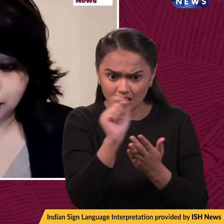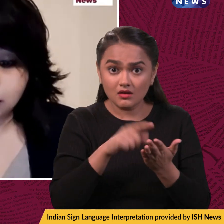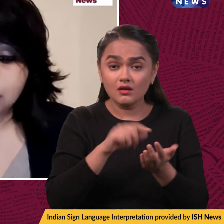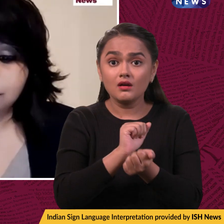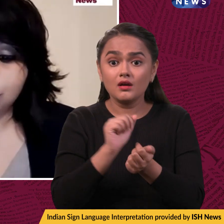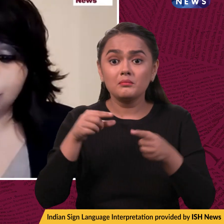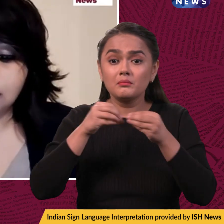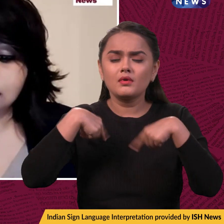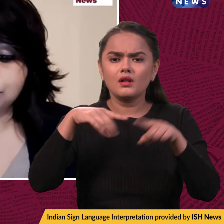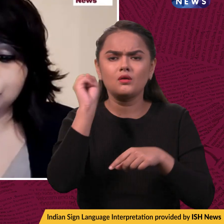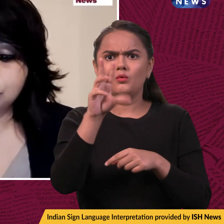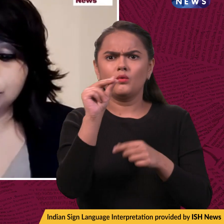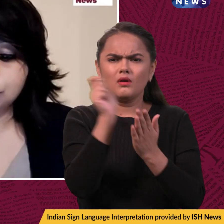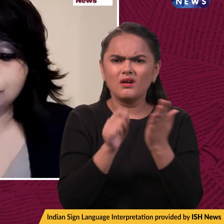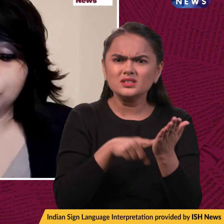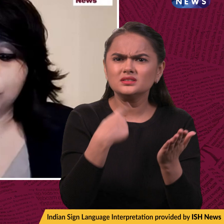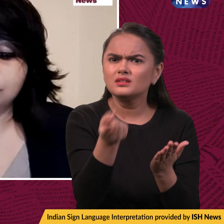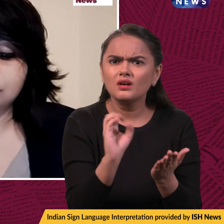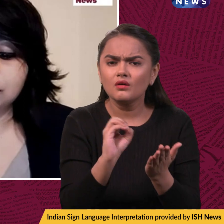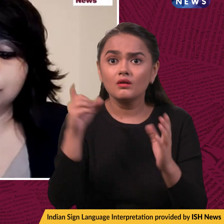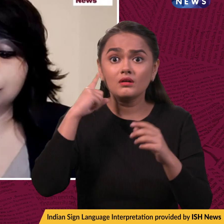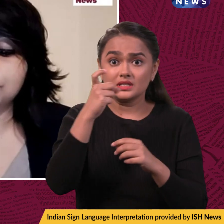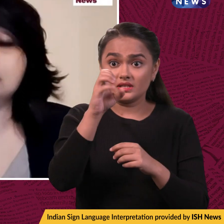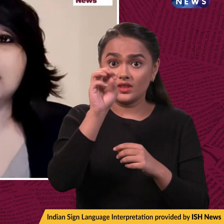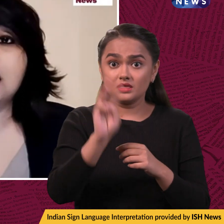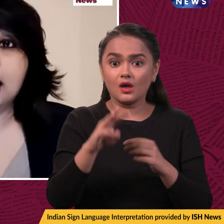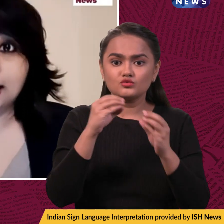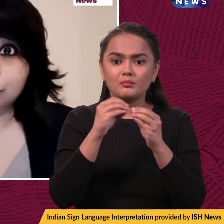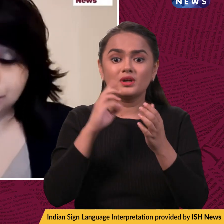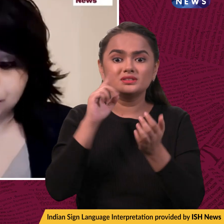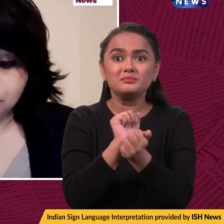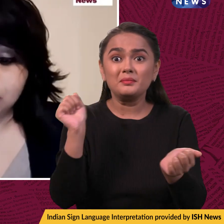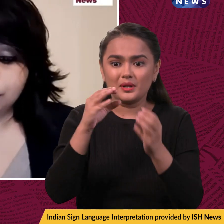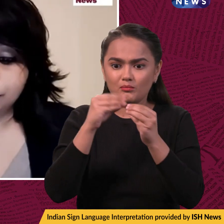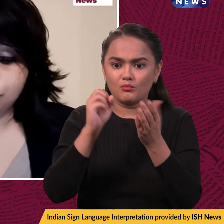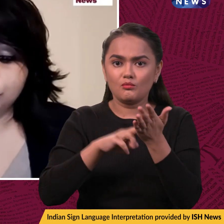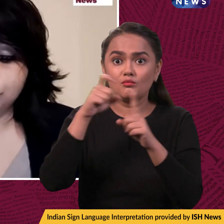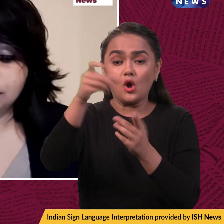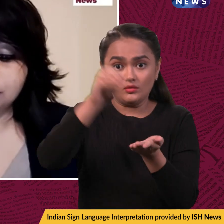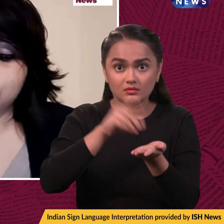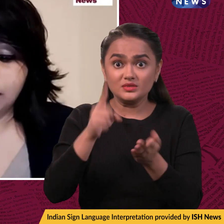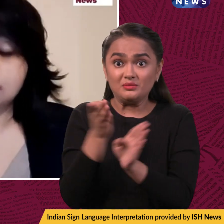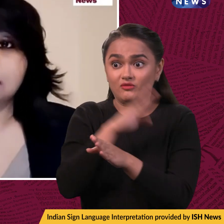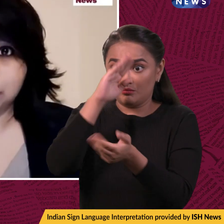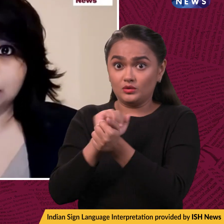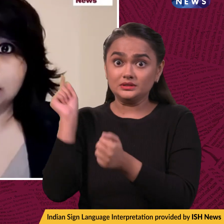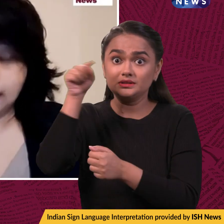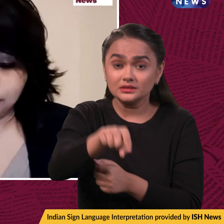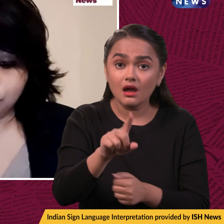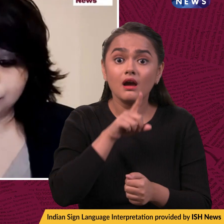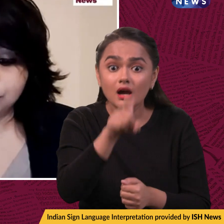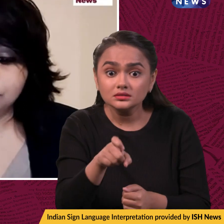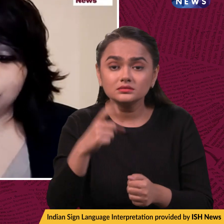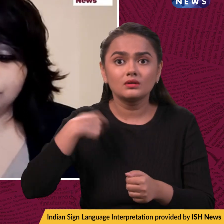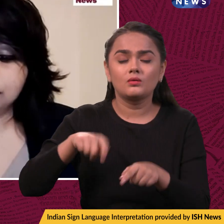grant bail. The court has imposed a condition of a bond of 70,000 rupees and to appear before the police when summoned."